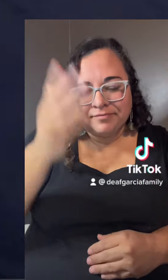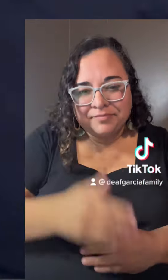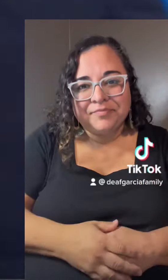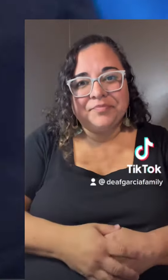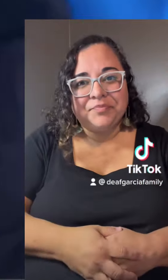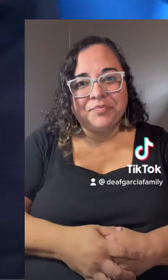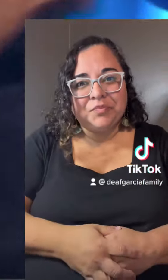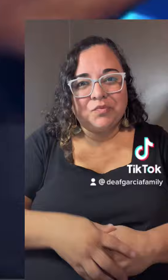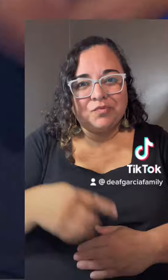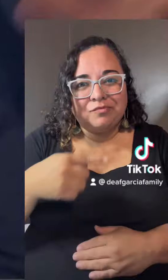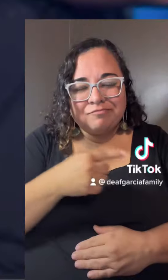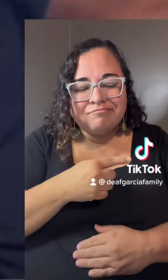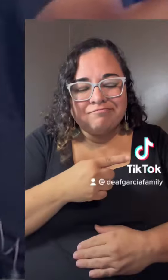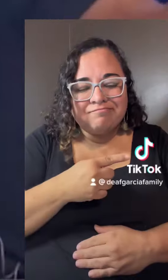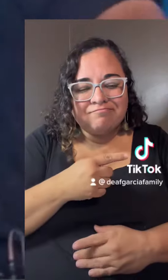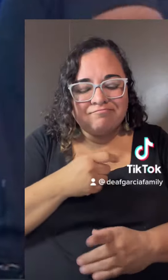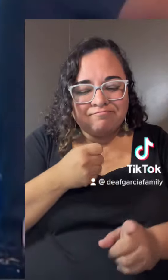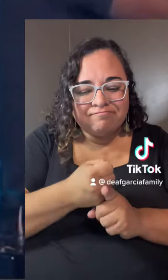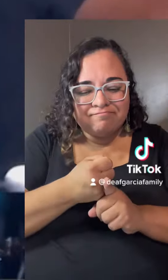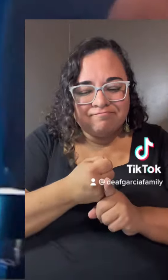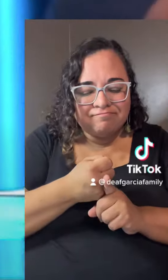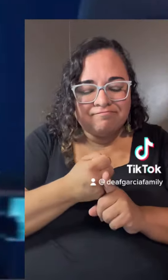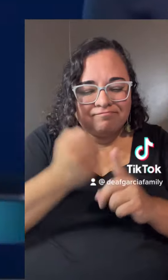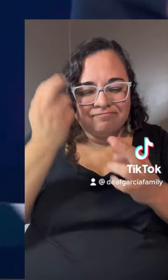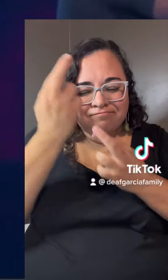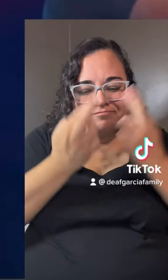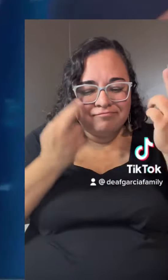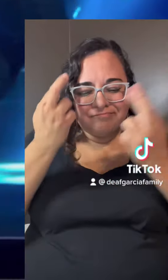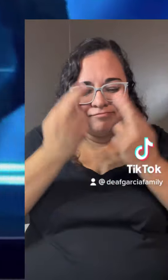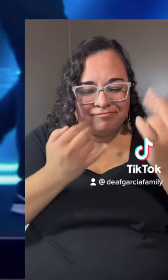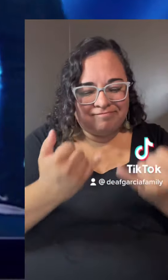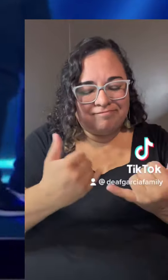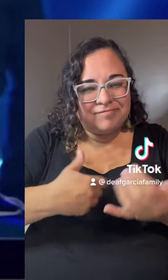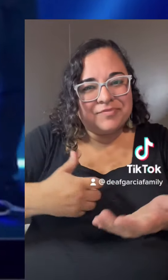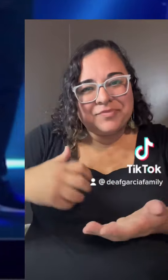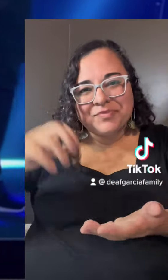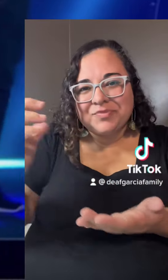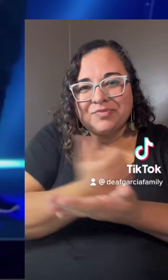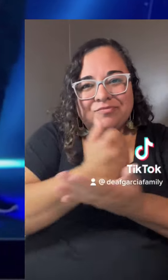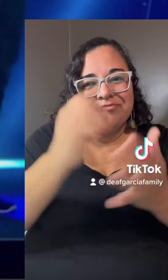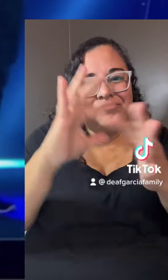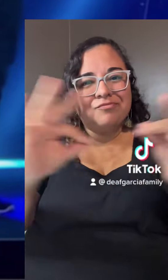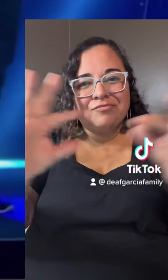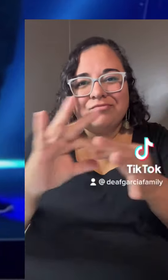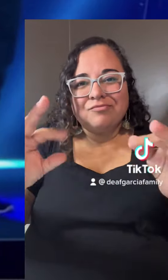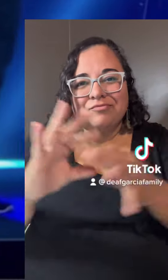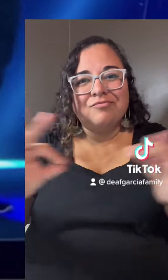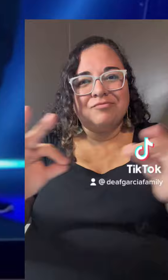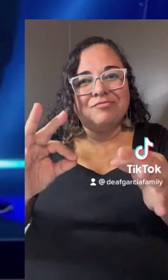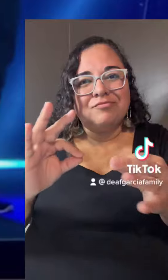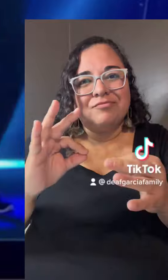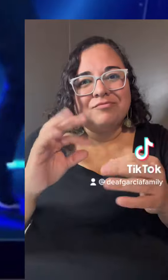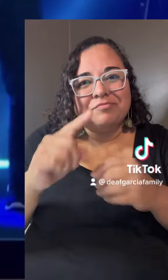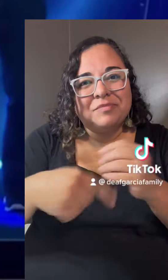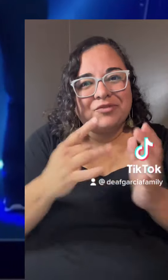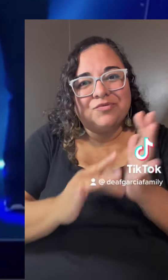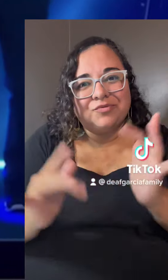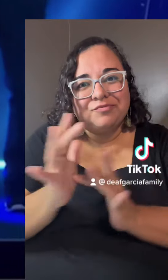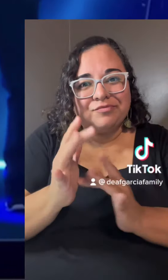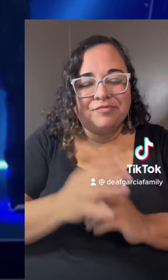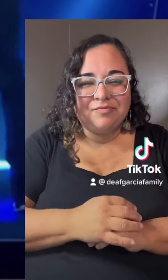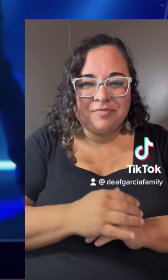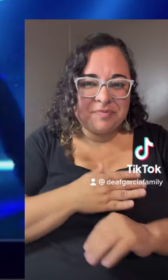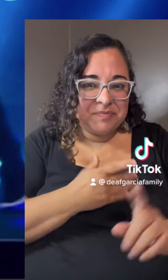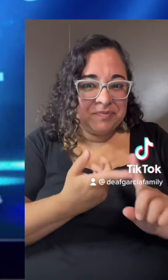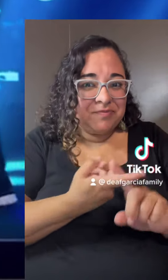And he realizes, this is my opportunity to tell people about Jesus. It was my friend,